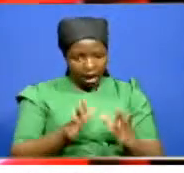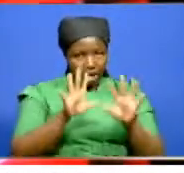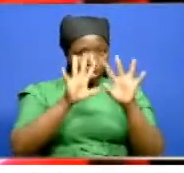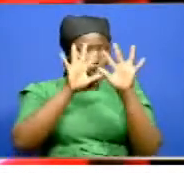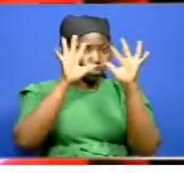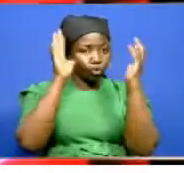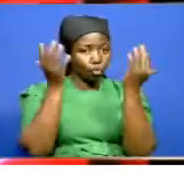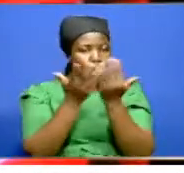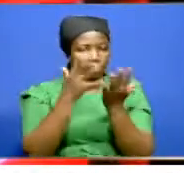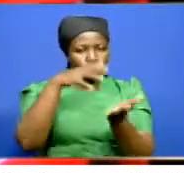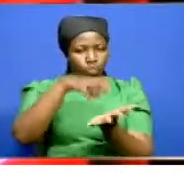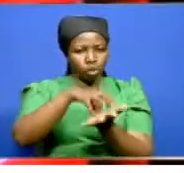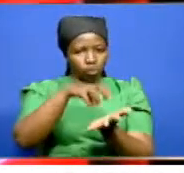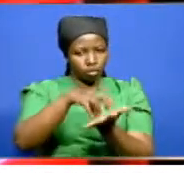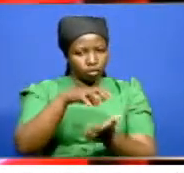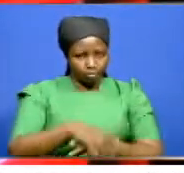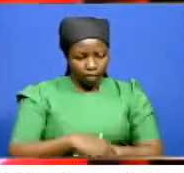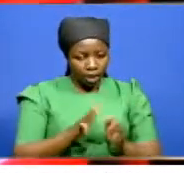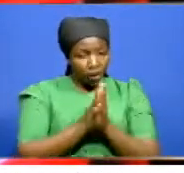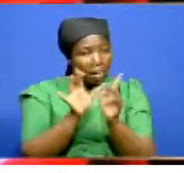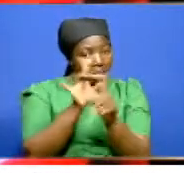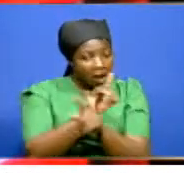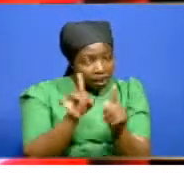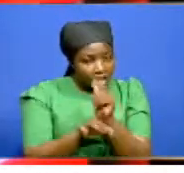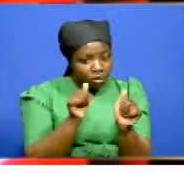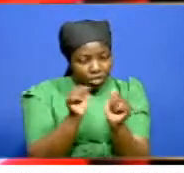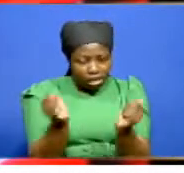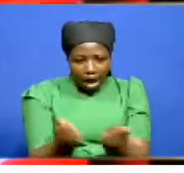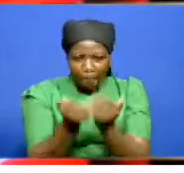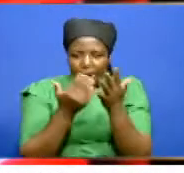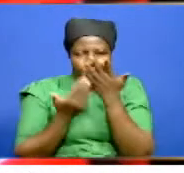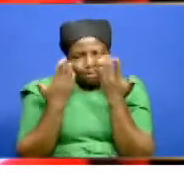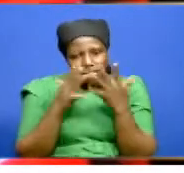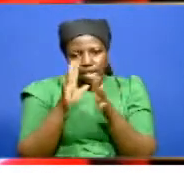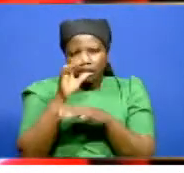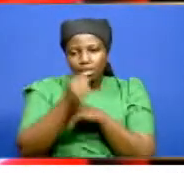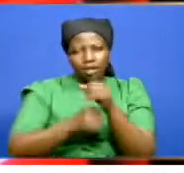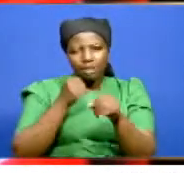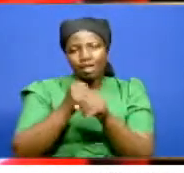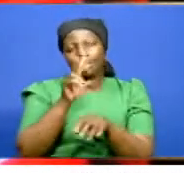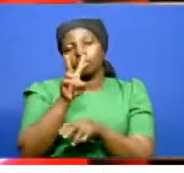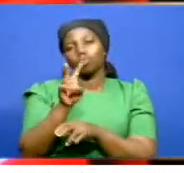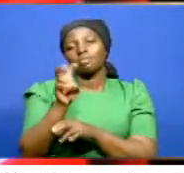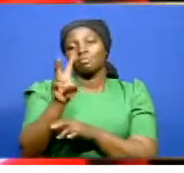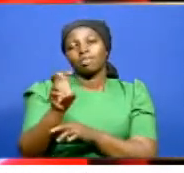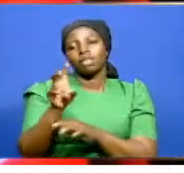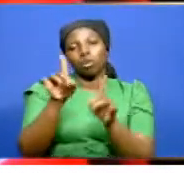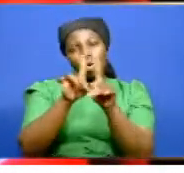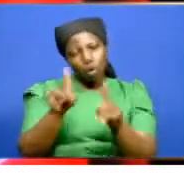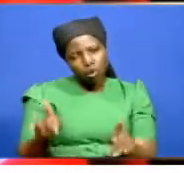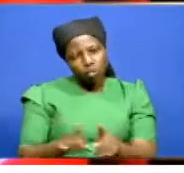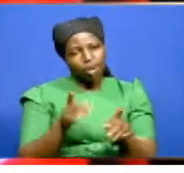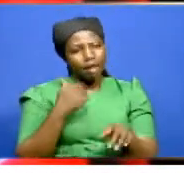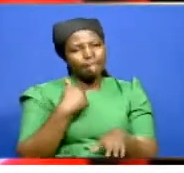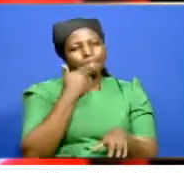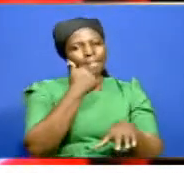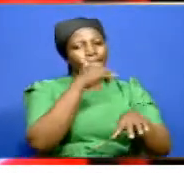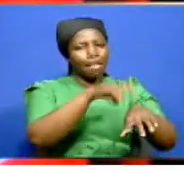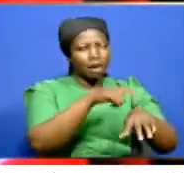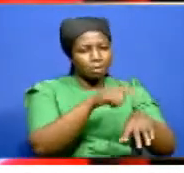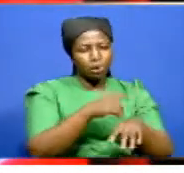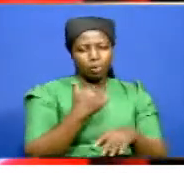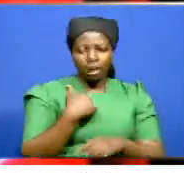circumstances. With everything that happened in 2020, we also had silver linings. We had